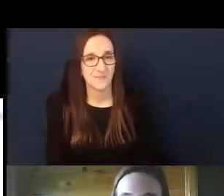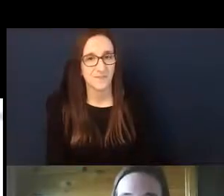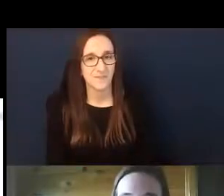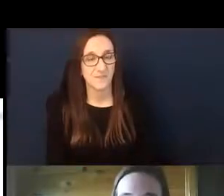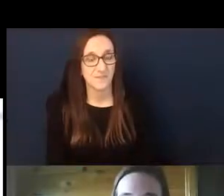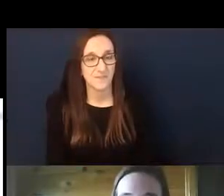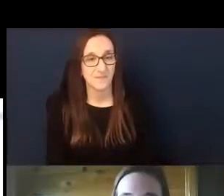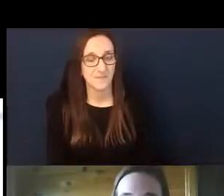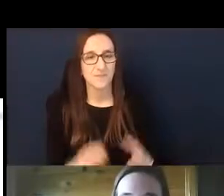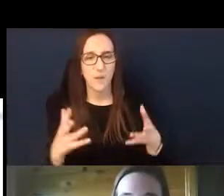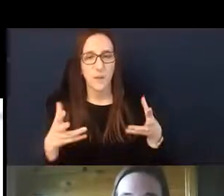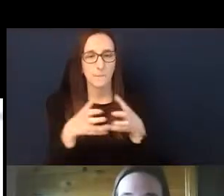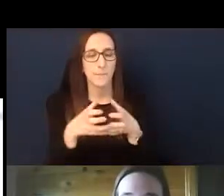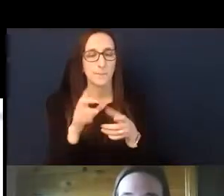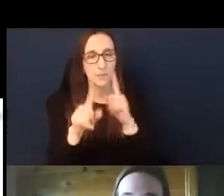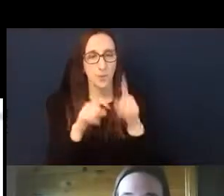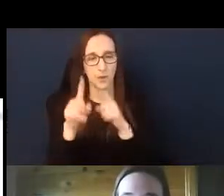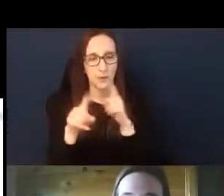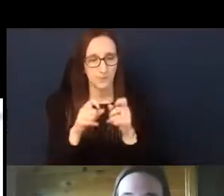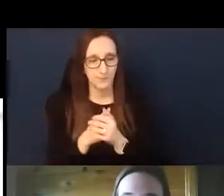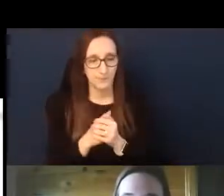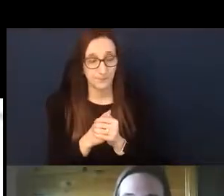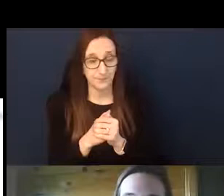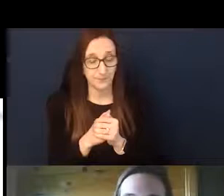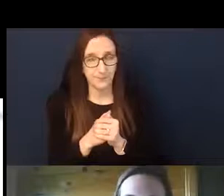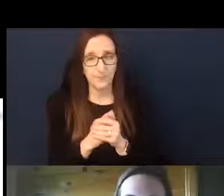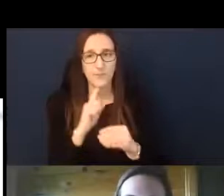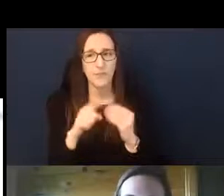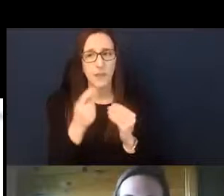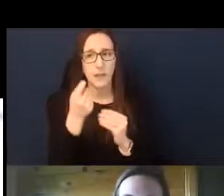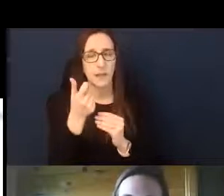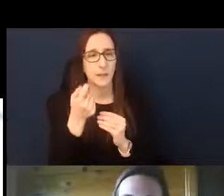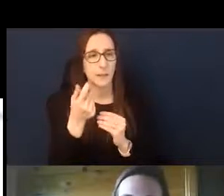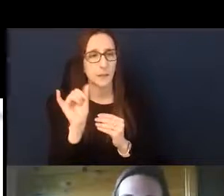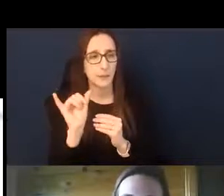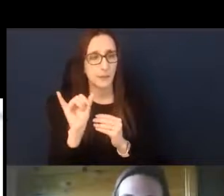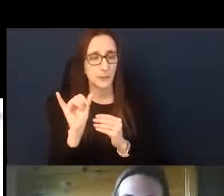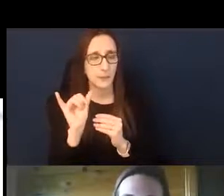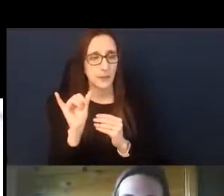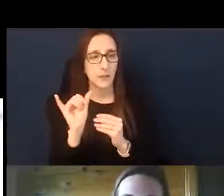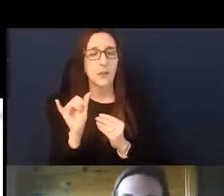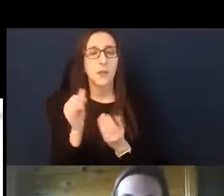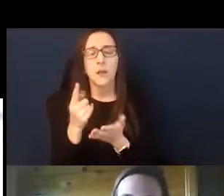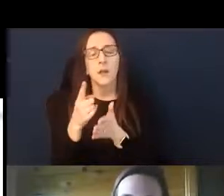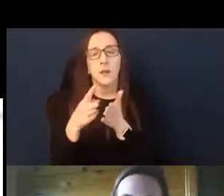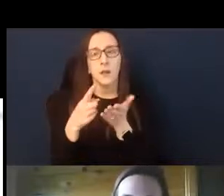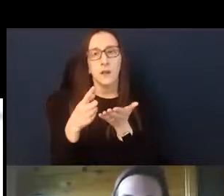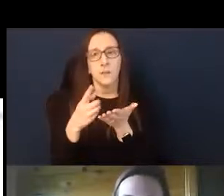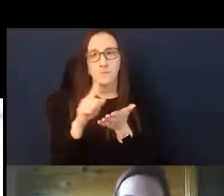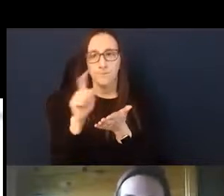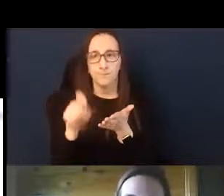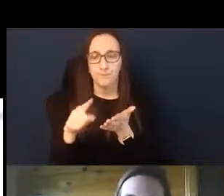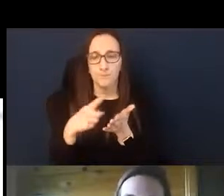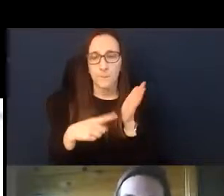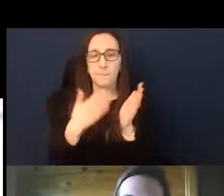to combine them. But so you touched on this a little bit too. So what is the